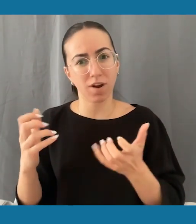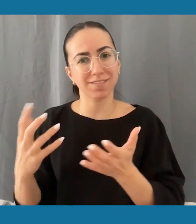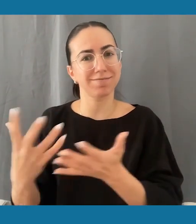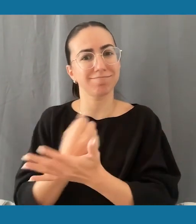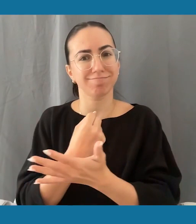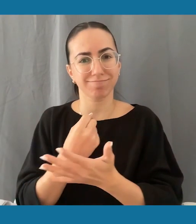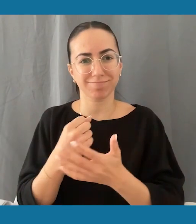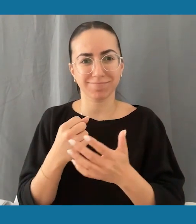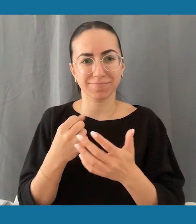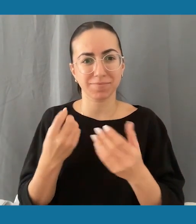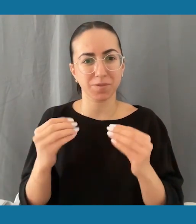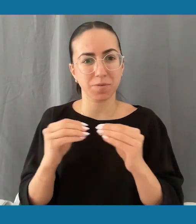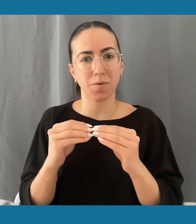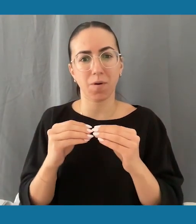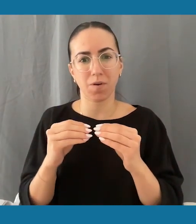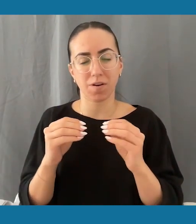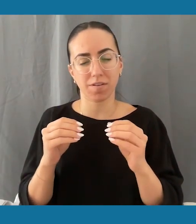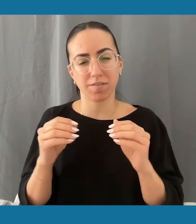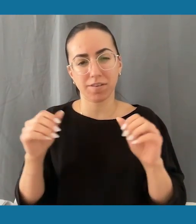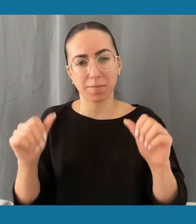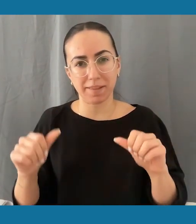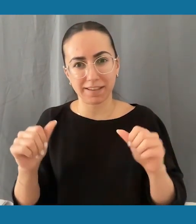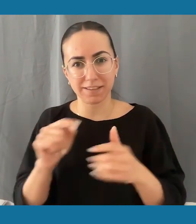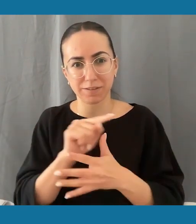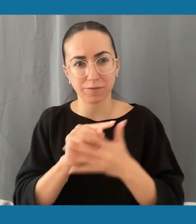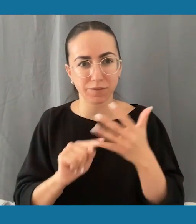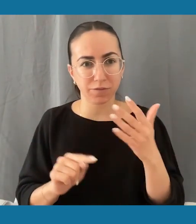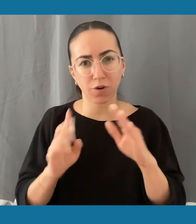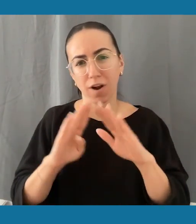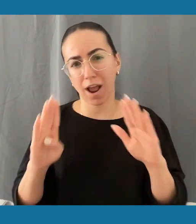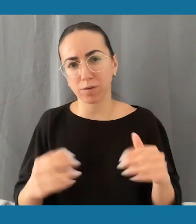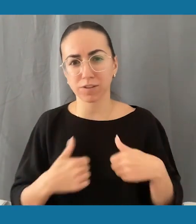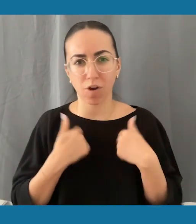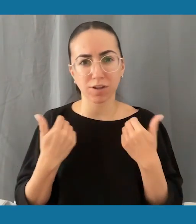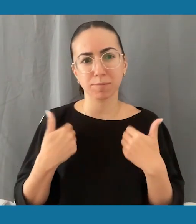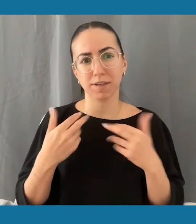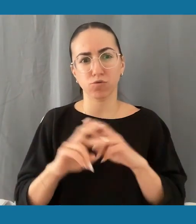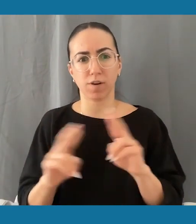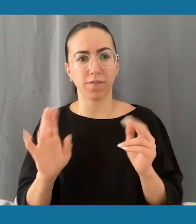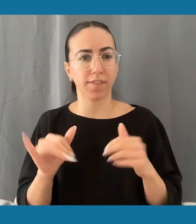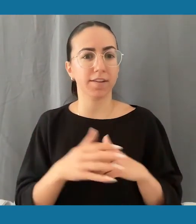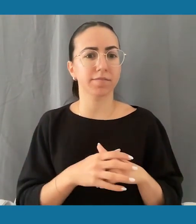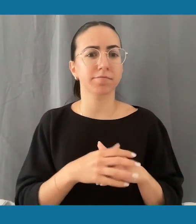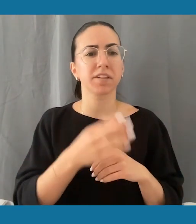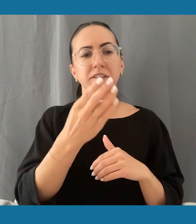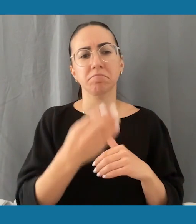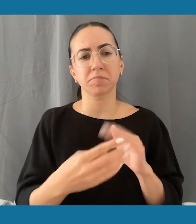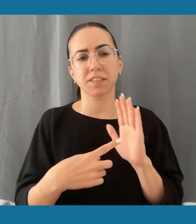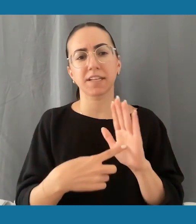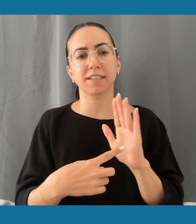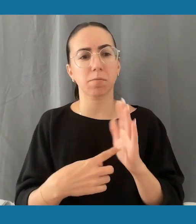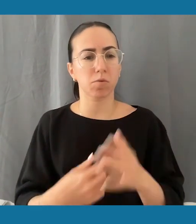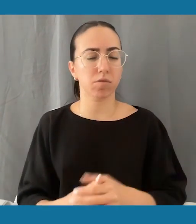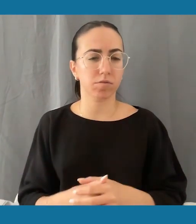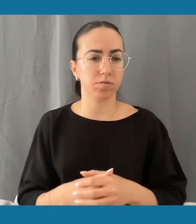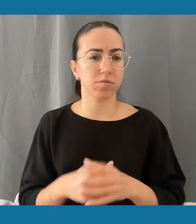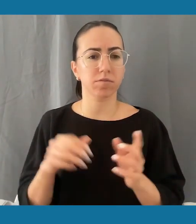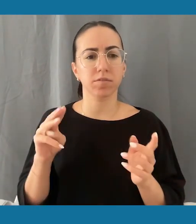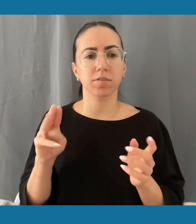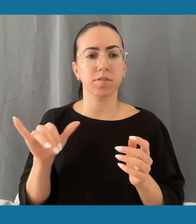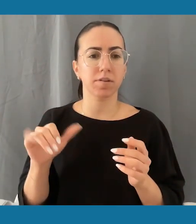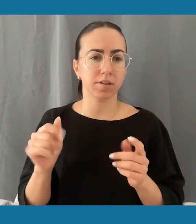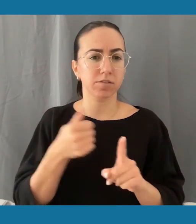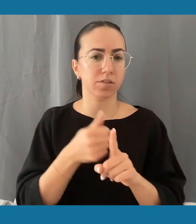funds for housing expenses. And here's an example that I like to go through. We have Maya, she's disabled and she receives $800 a month from